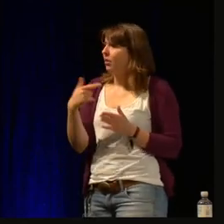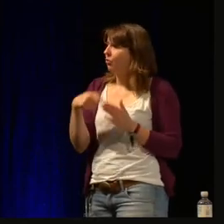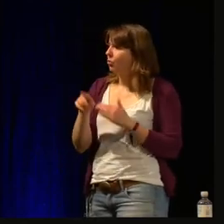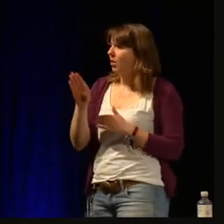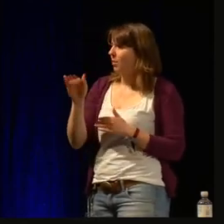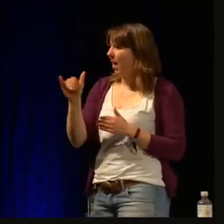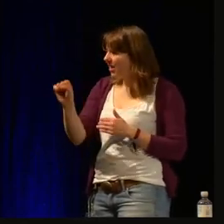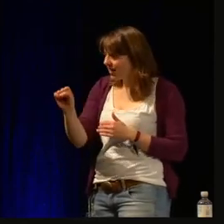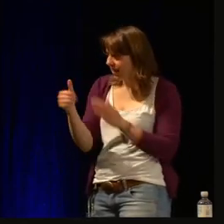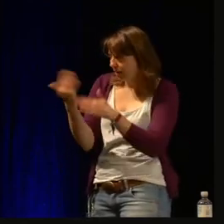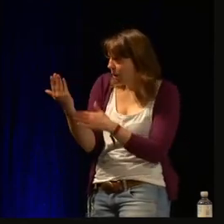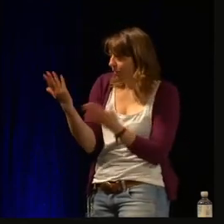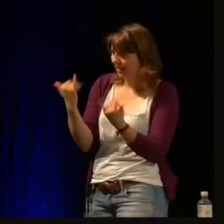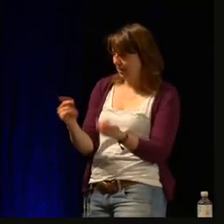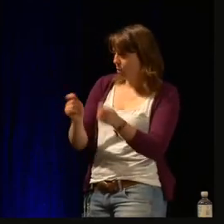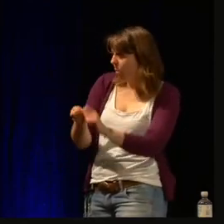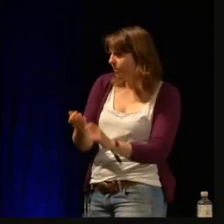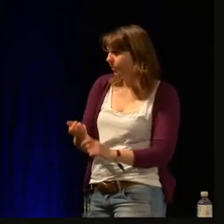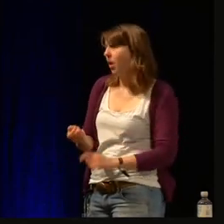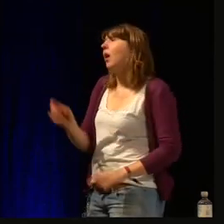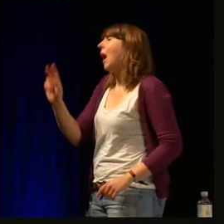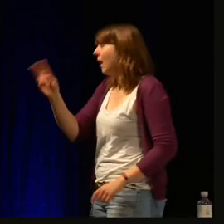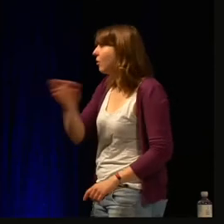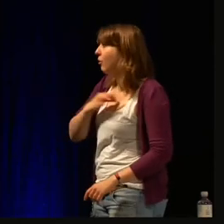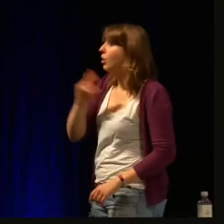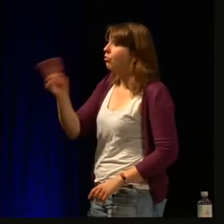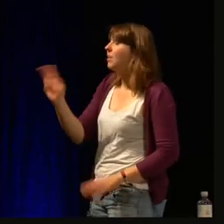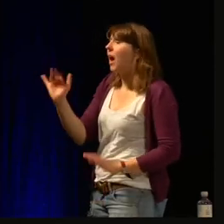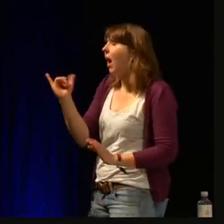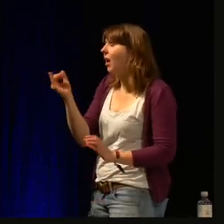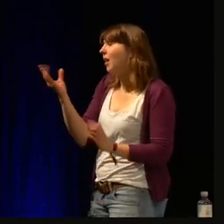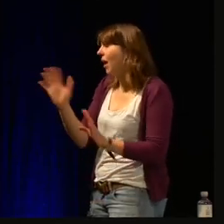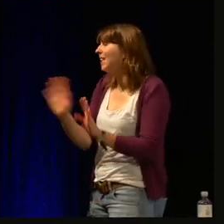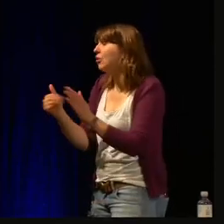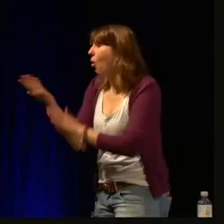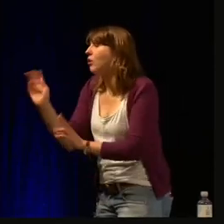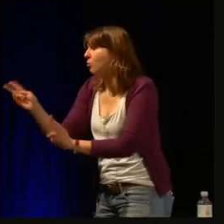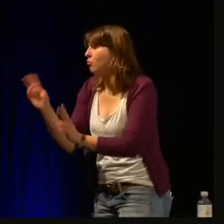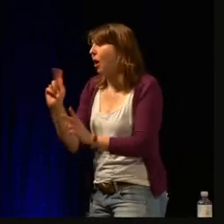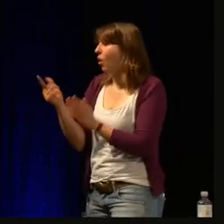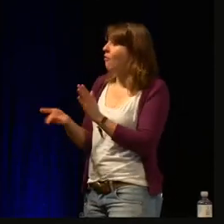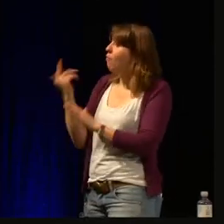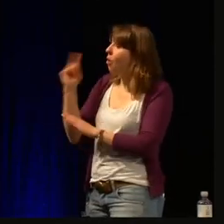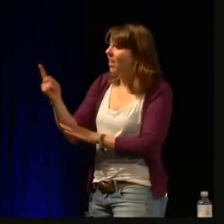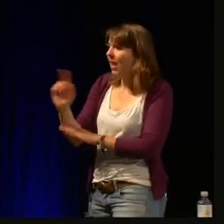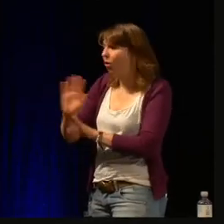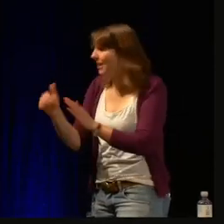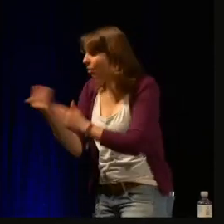Okay. Sure. What has changed with the biases in machine learning? All right. No, of course, that's not new. And